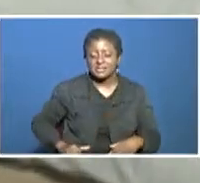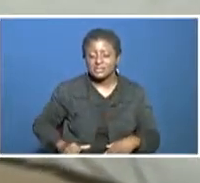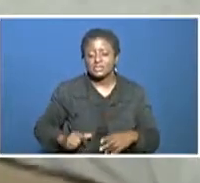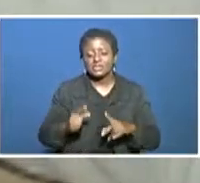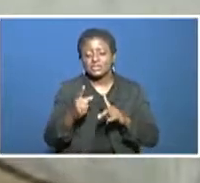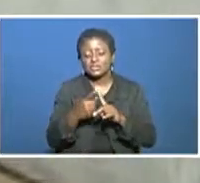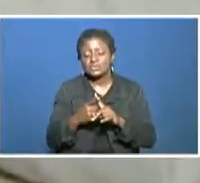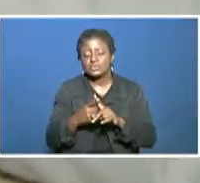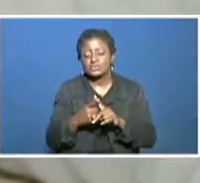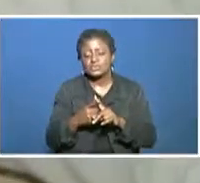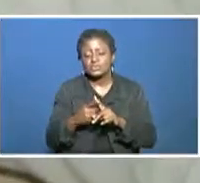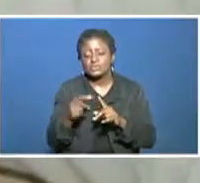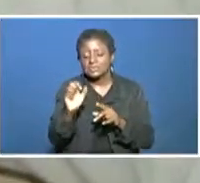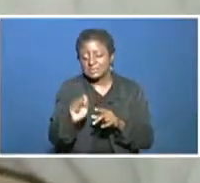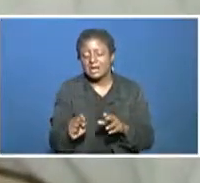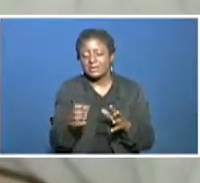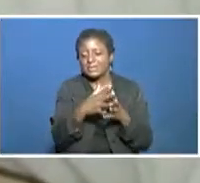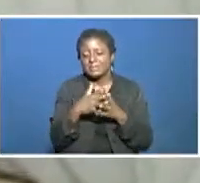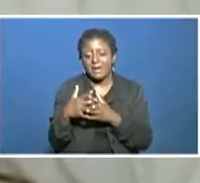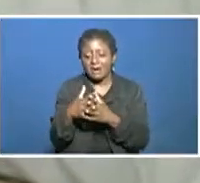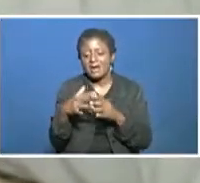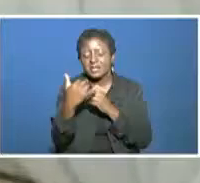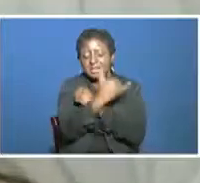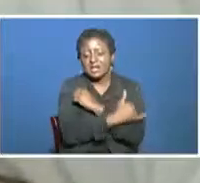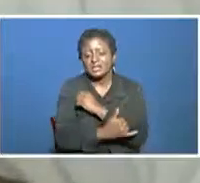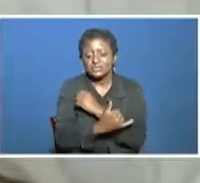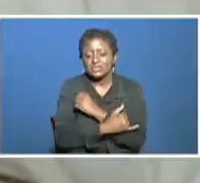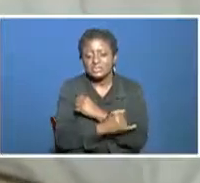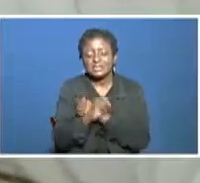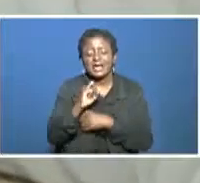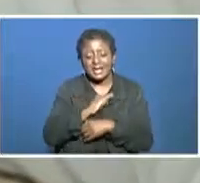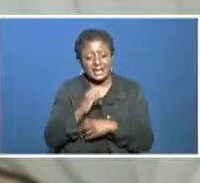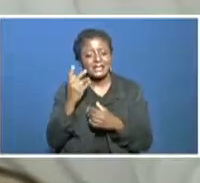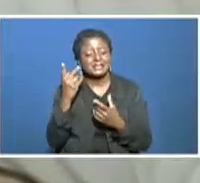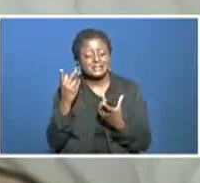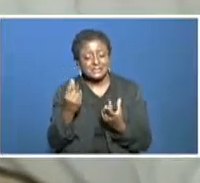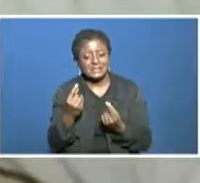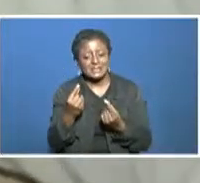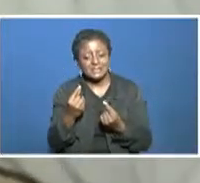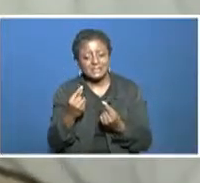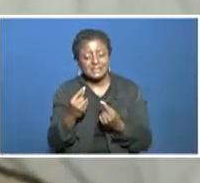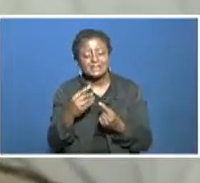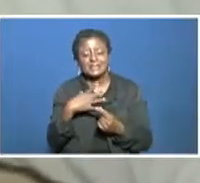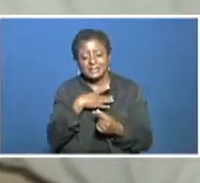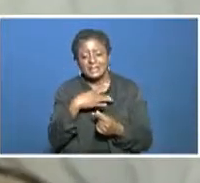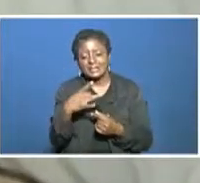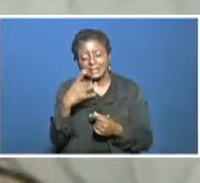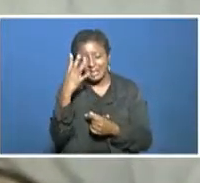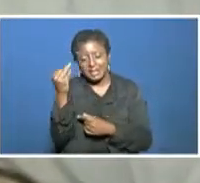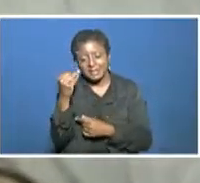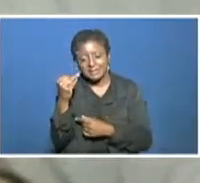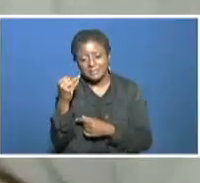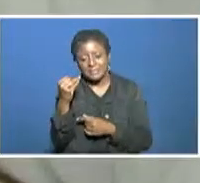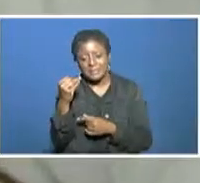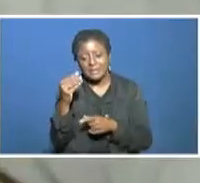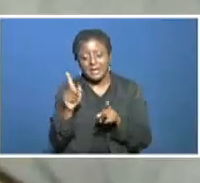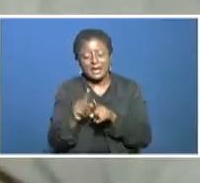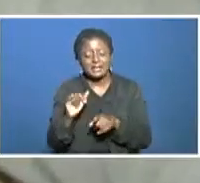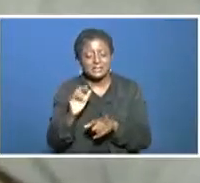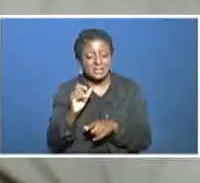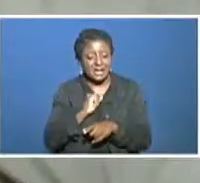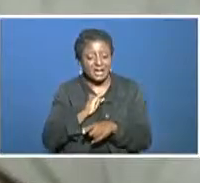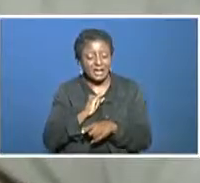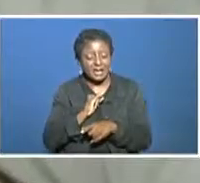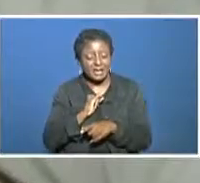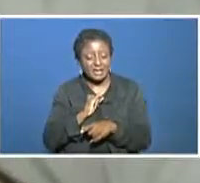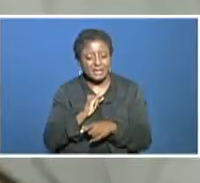and Panama. I did admire him, and as I got to know him, I saw a man who was so genuine,